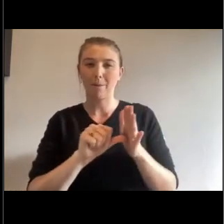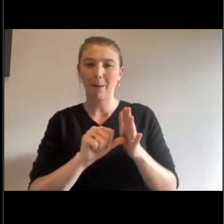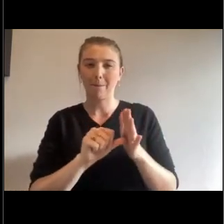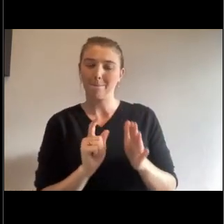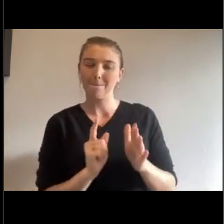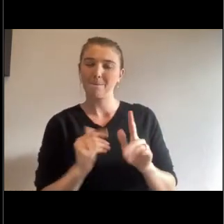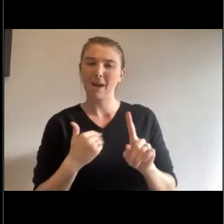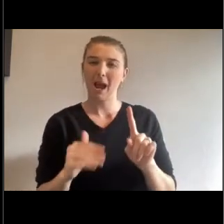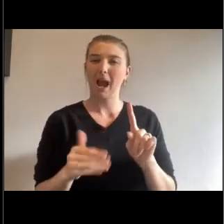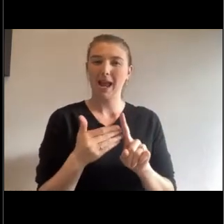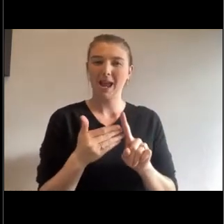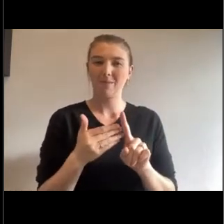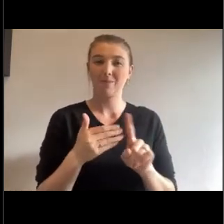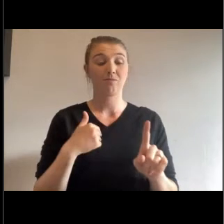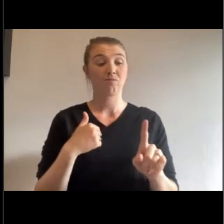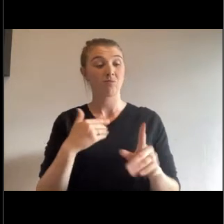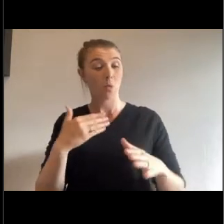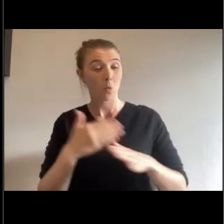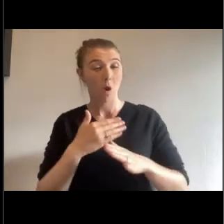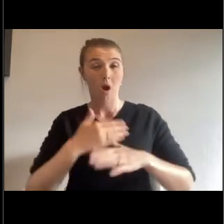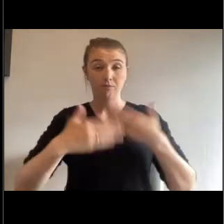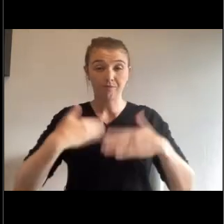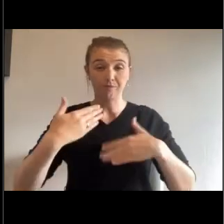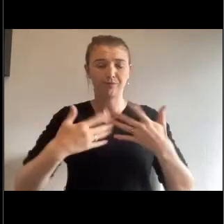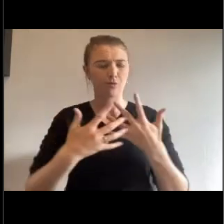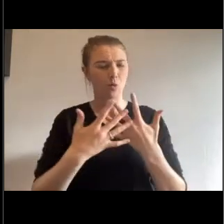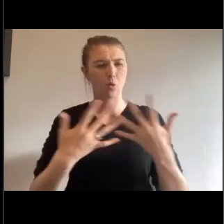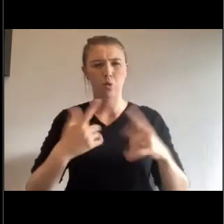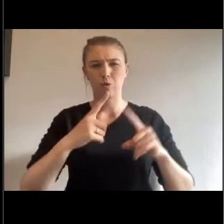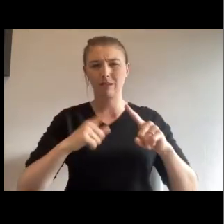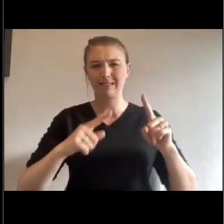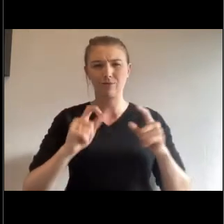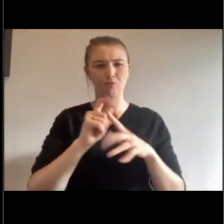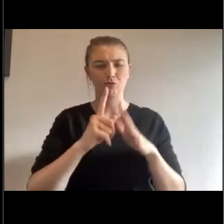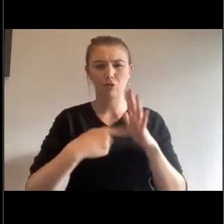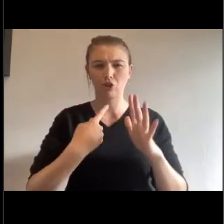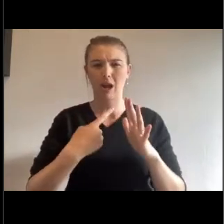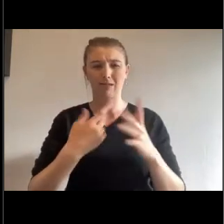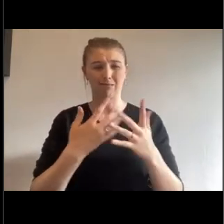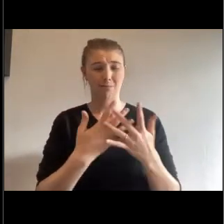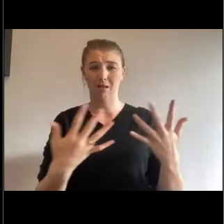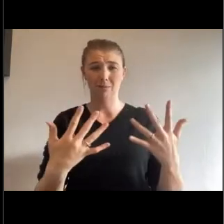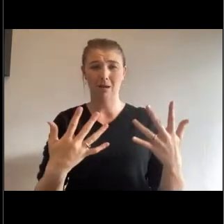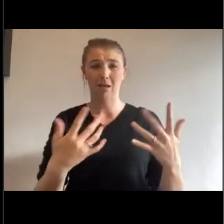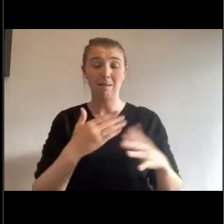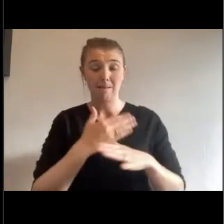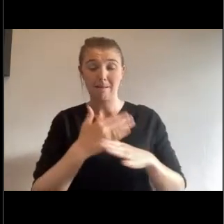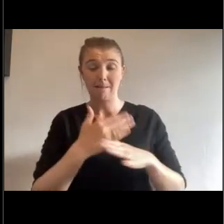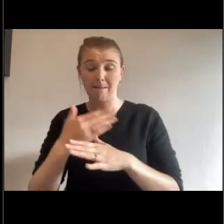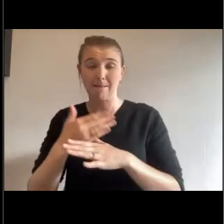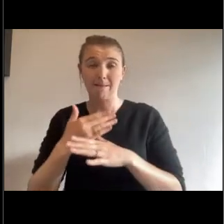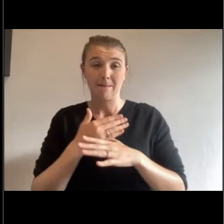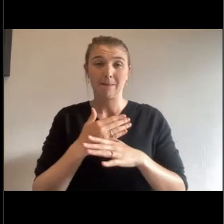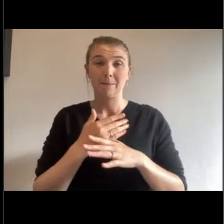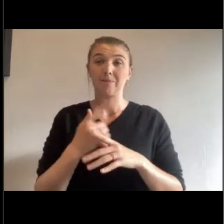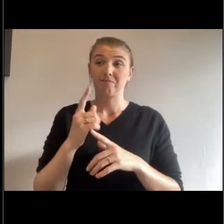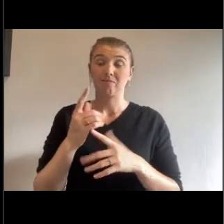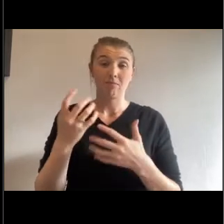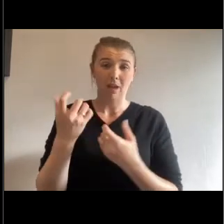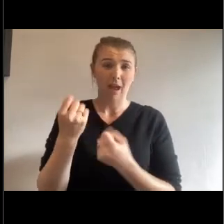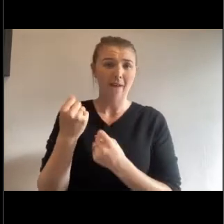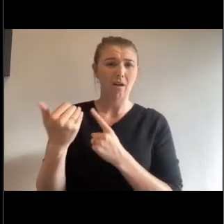working on multiple projects at Glaxo Wellcome, and I was actually being acknowledged for my